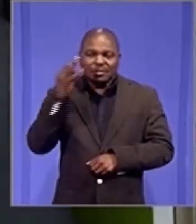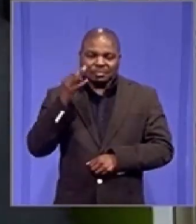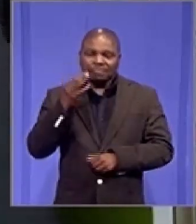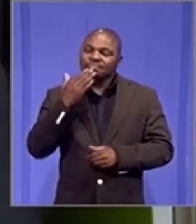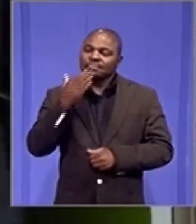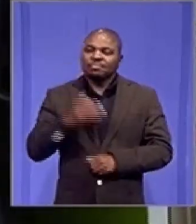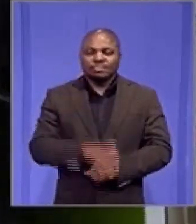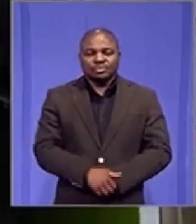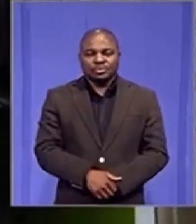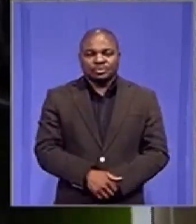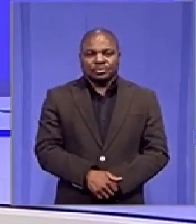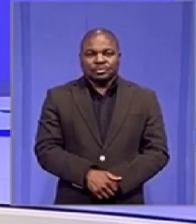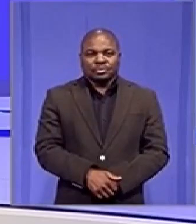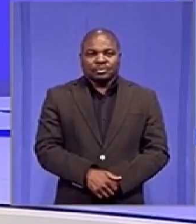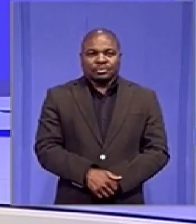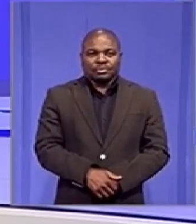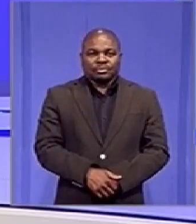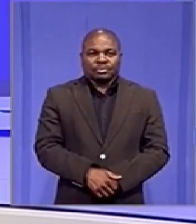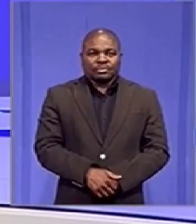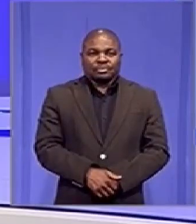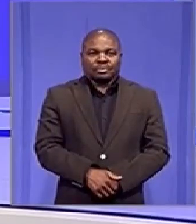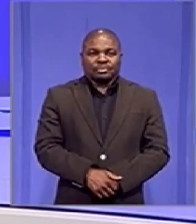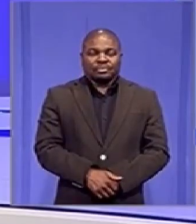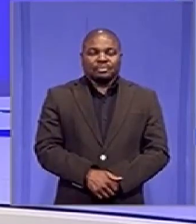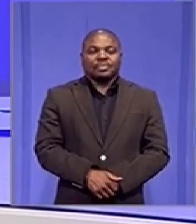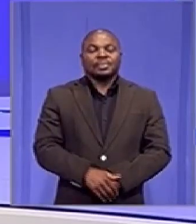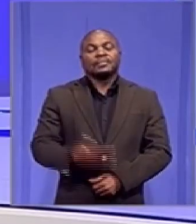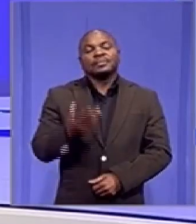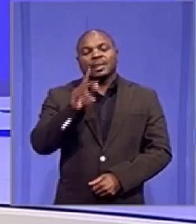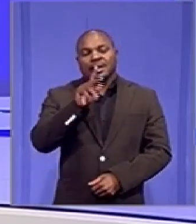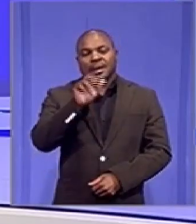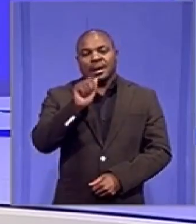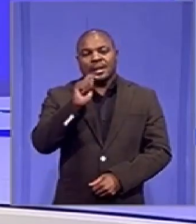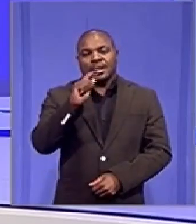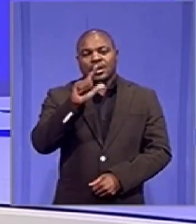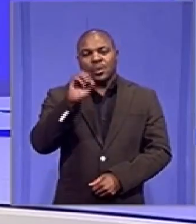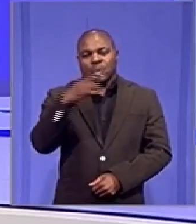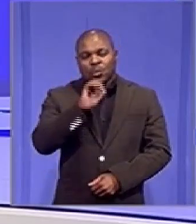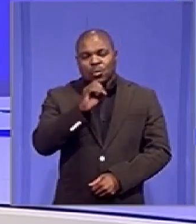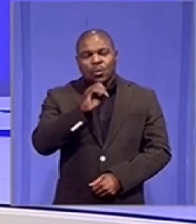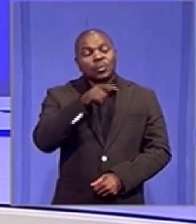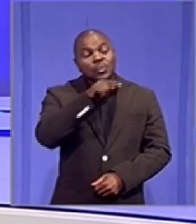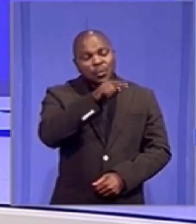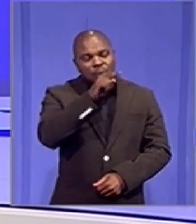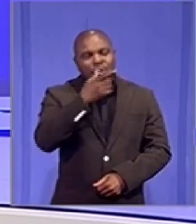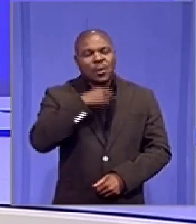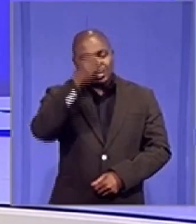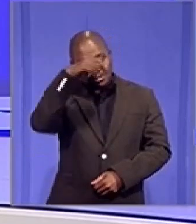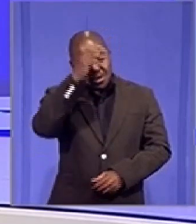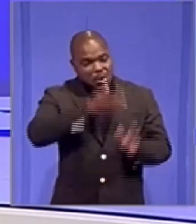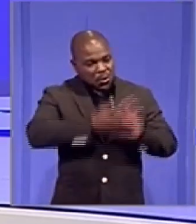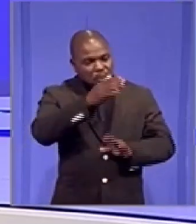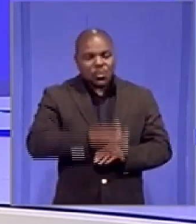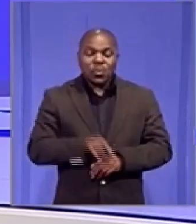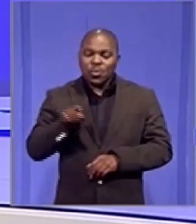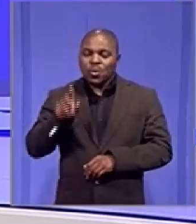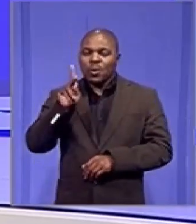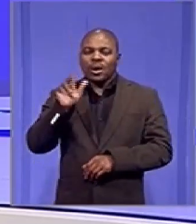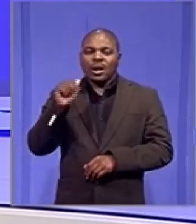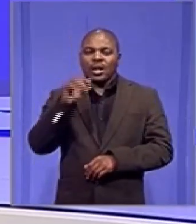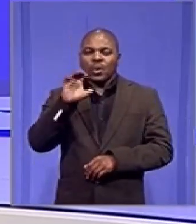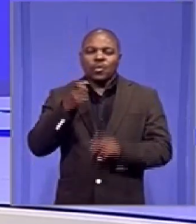leboga. Re a leboga Katlego Goboke. Yo ke megadikhang wa rona Katlegonyoni